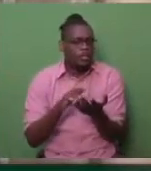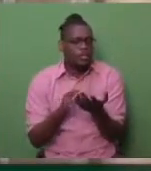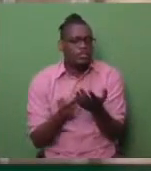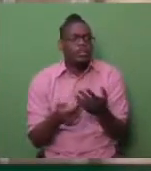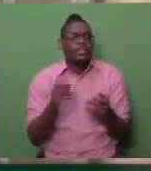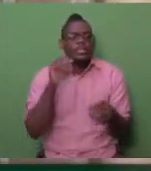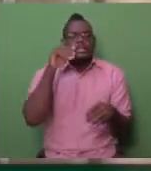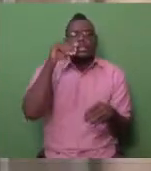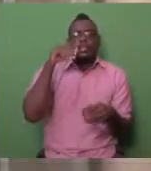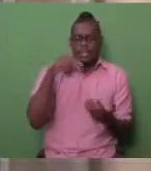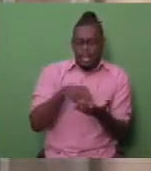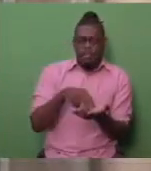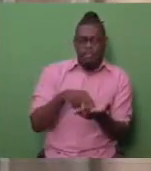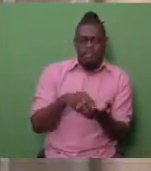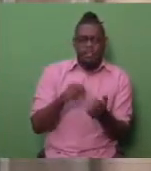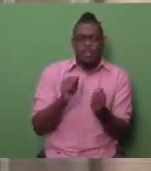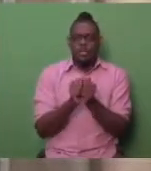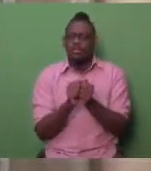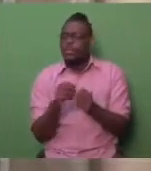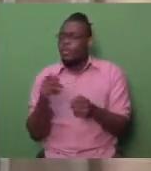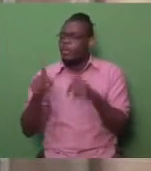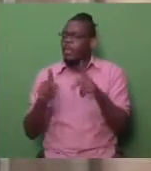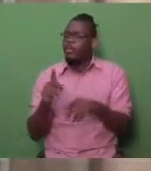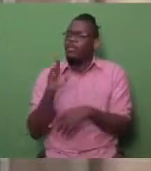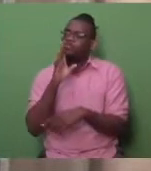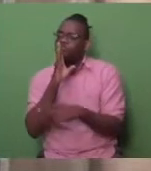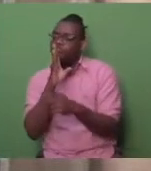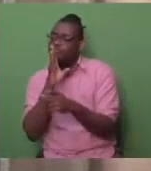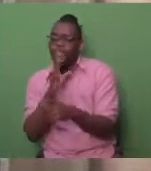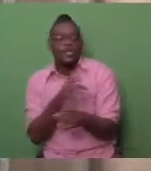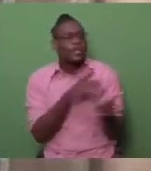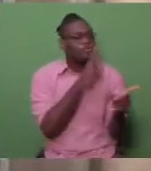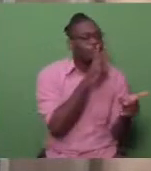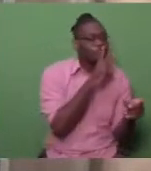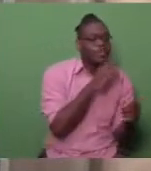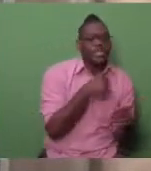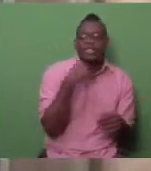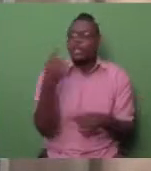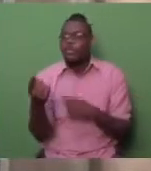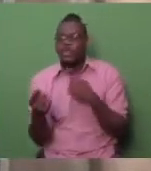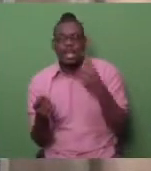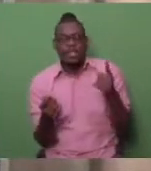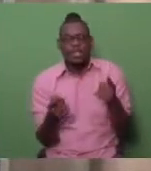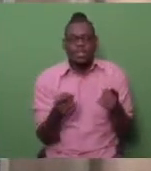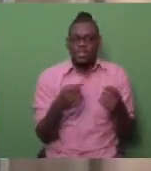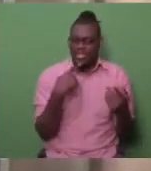Saturdays have now become the national boffin day, where the Prime Minister addresses the nation